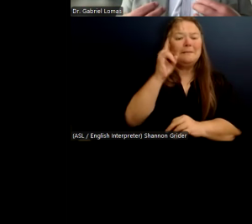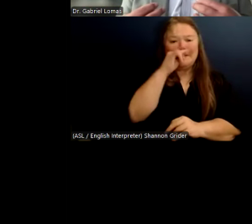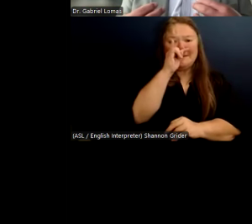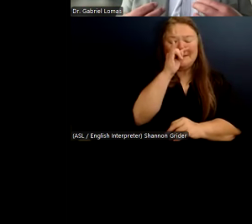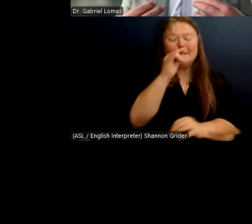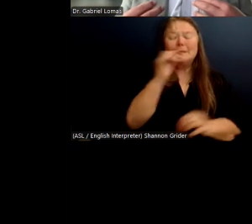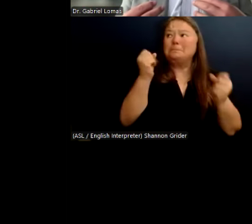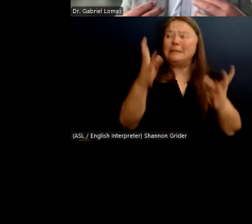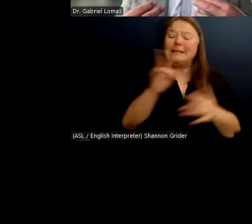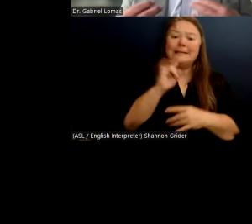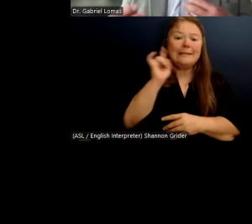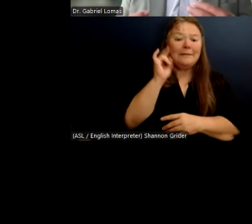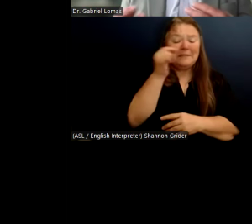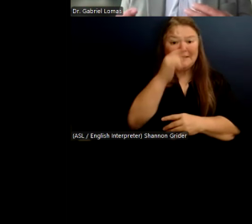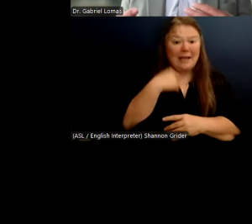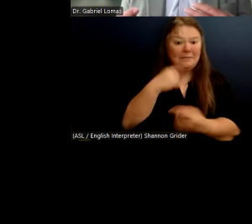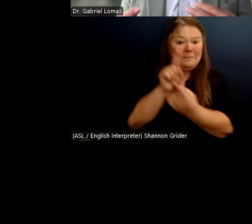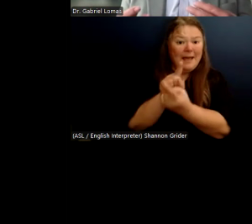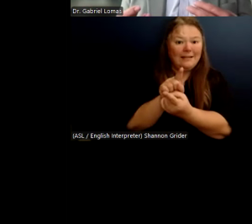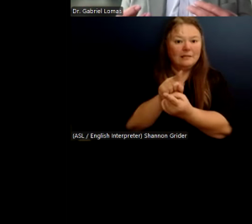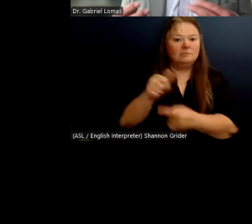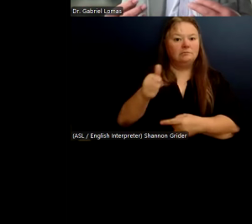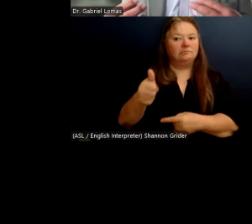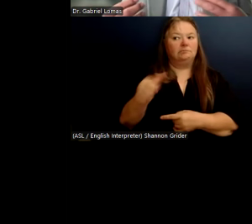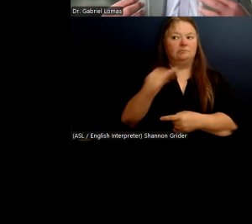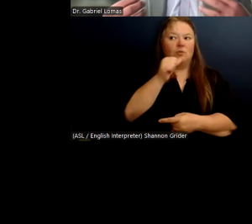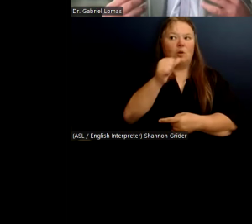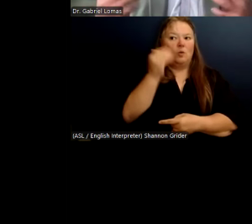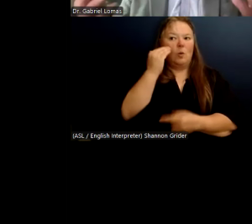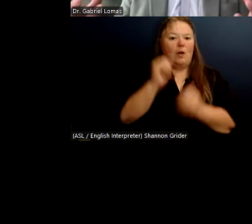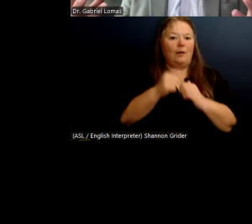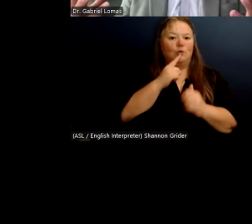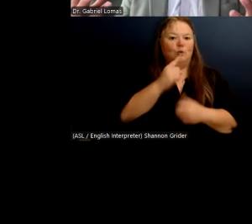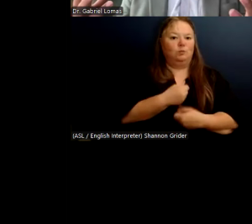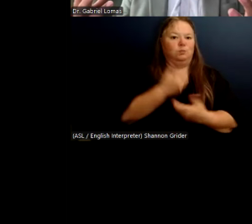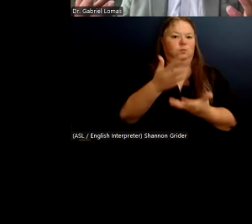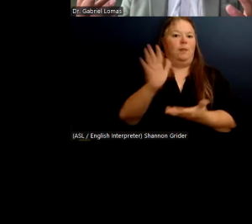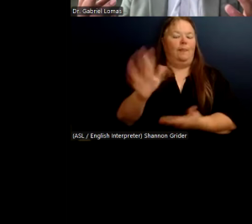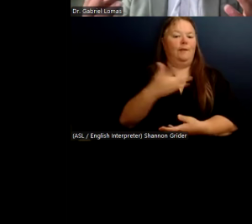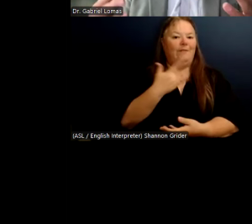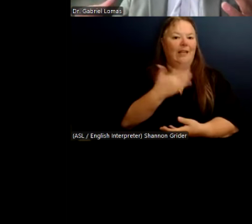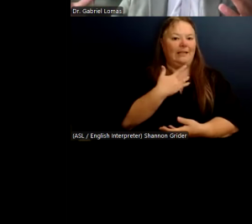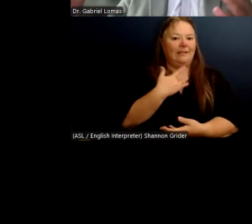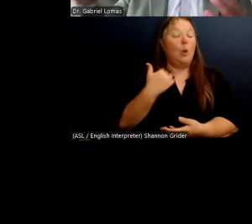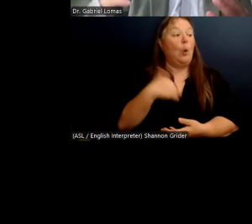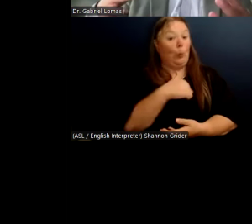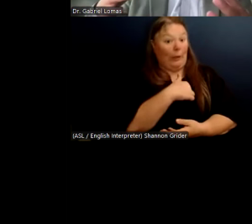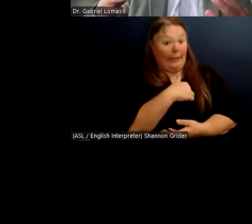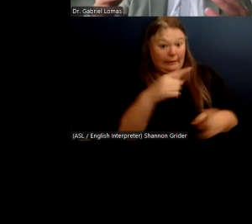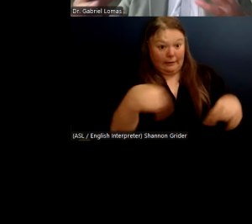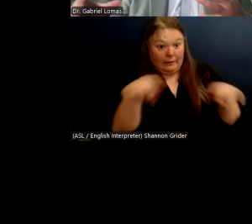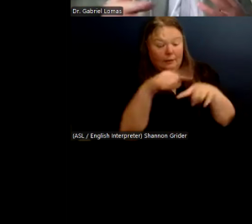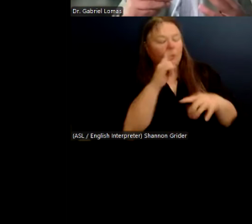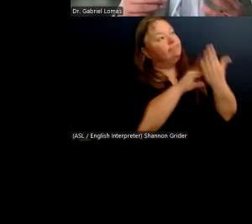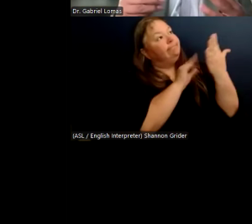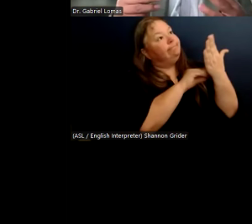kids that I've met often don't know how to label their feelings. These are things that you and I pick up from our parents and from the environment around us.